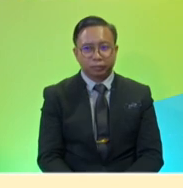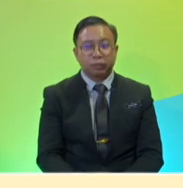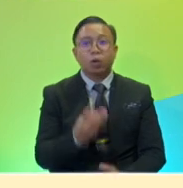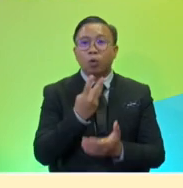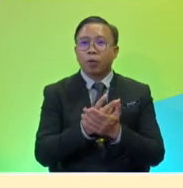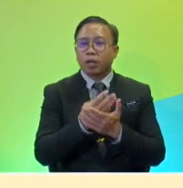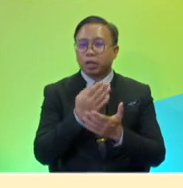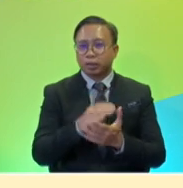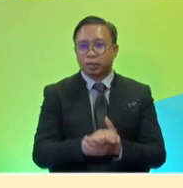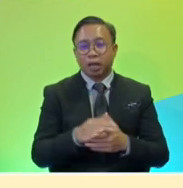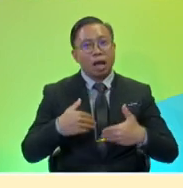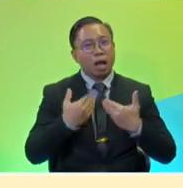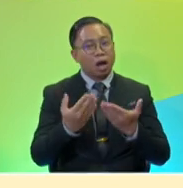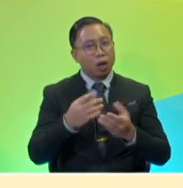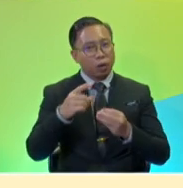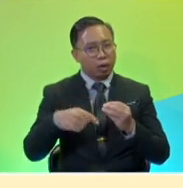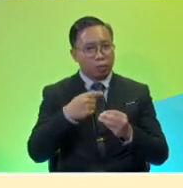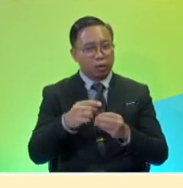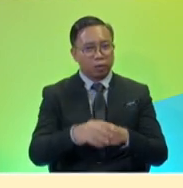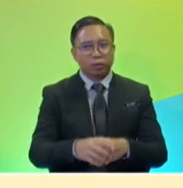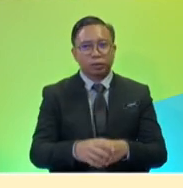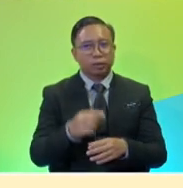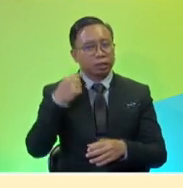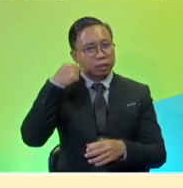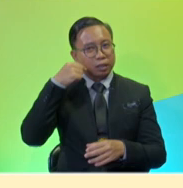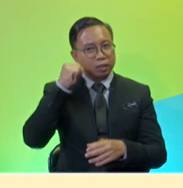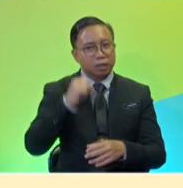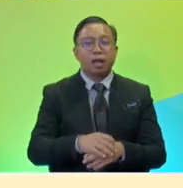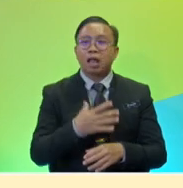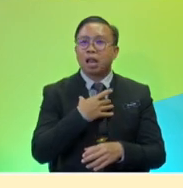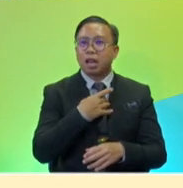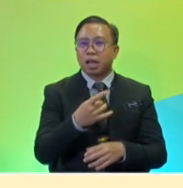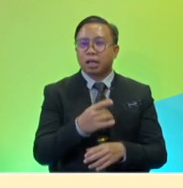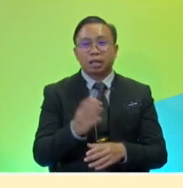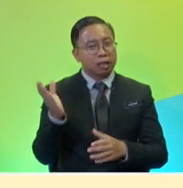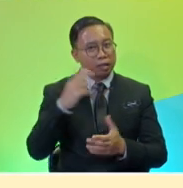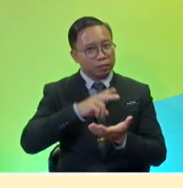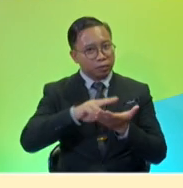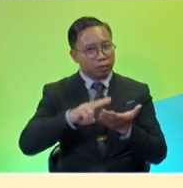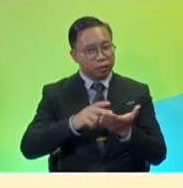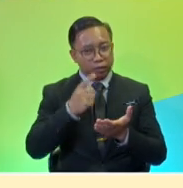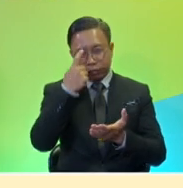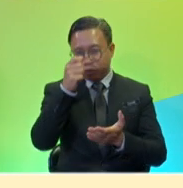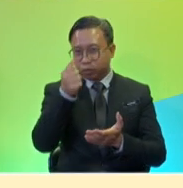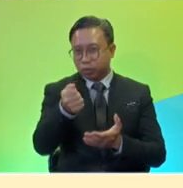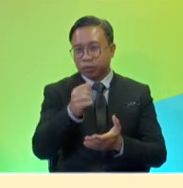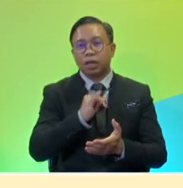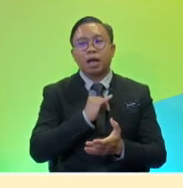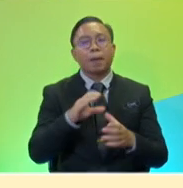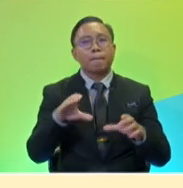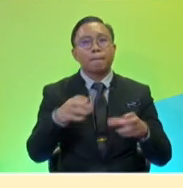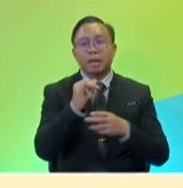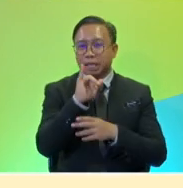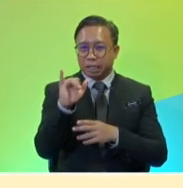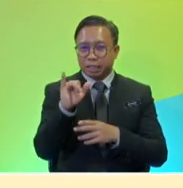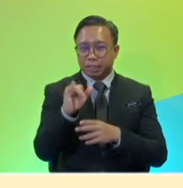done. Okay, how about Kaisara? Like. Okay, let me read for you. I making